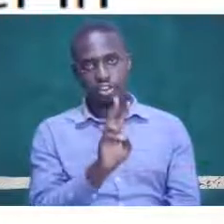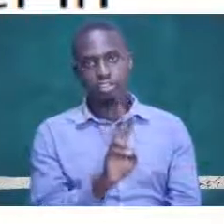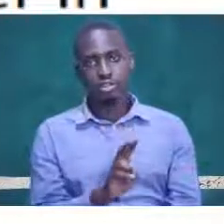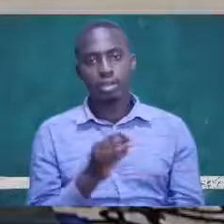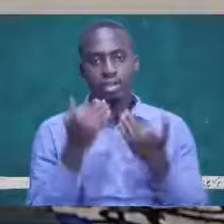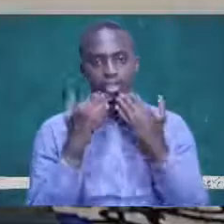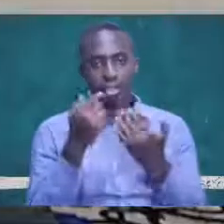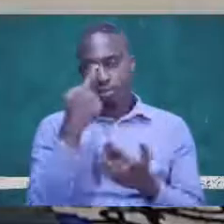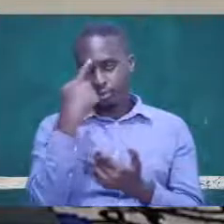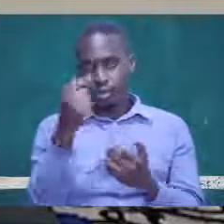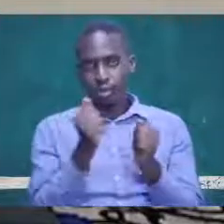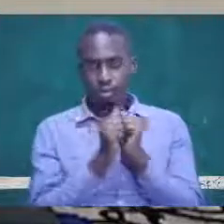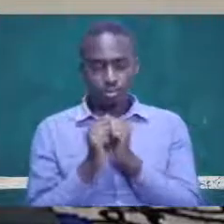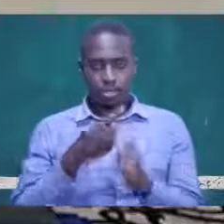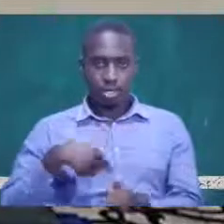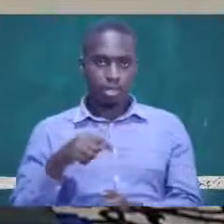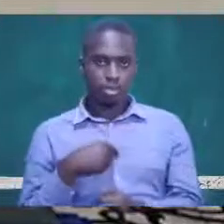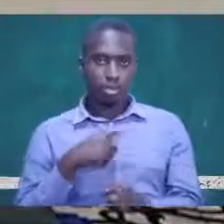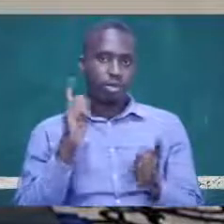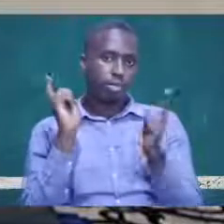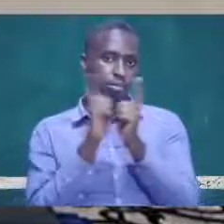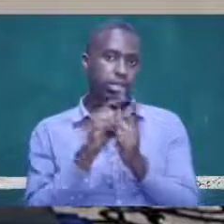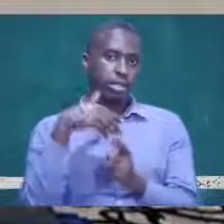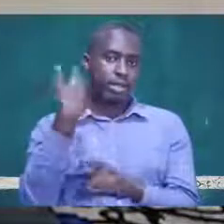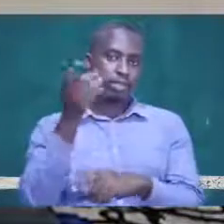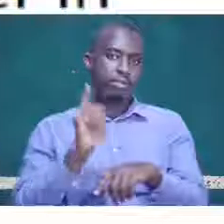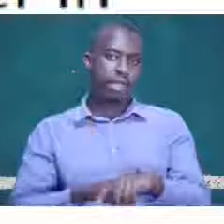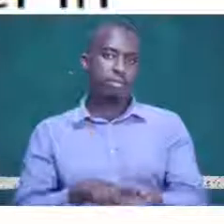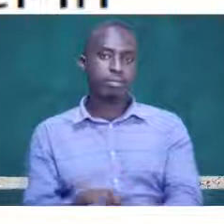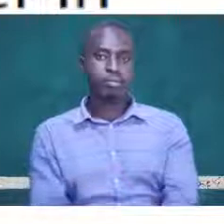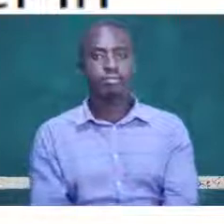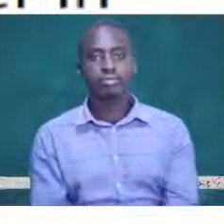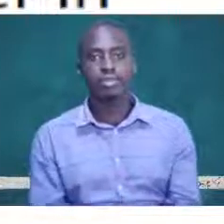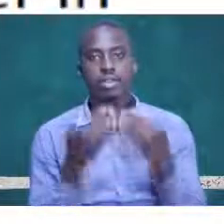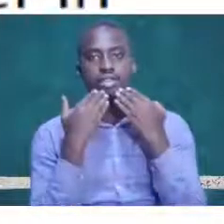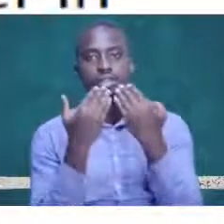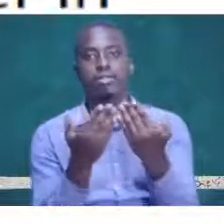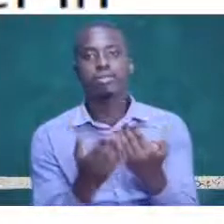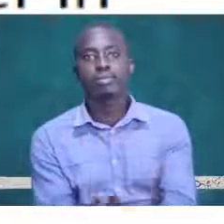Thank you for being attentive. We meet next time. Thank you.